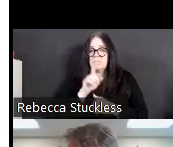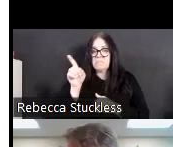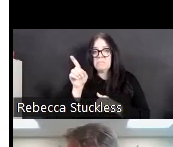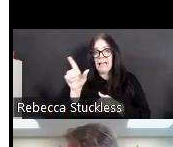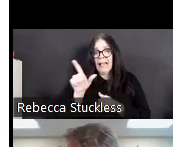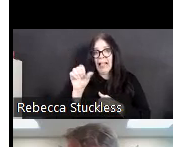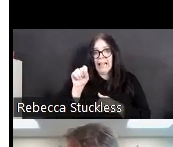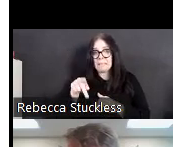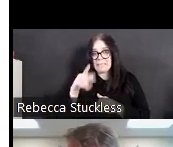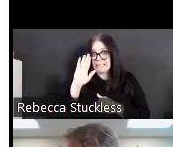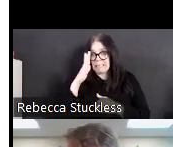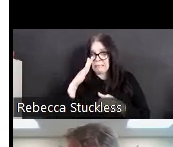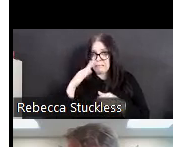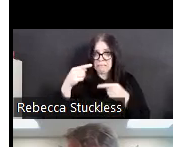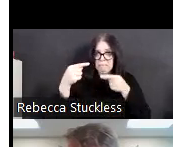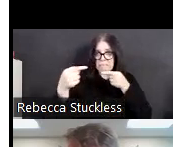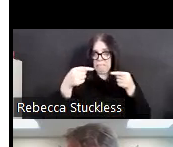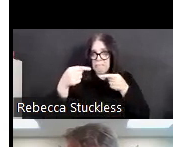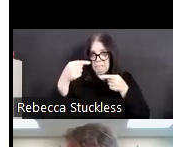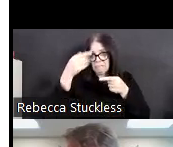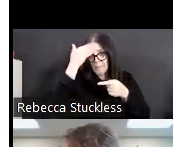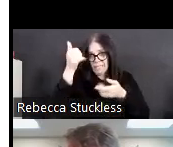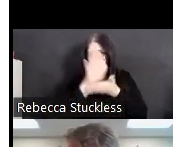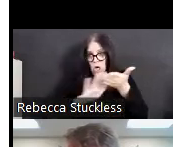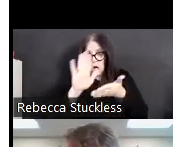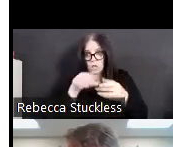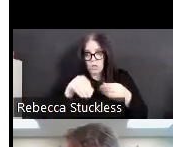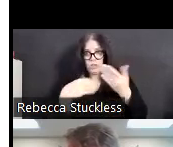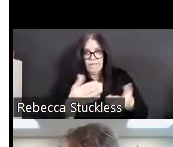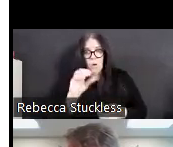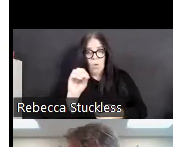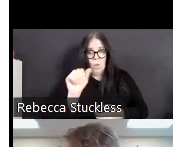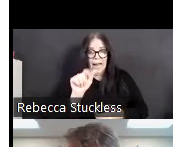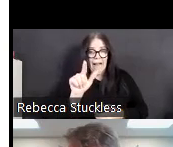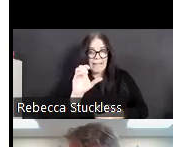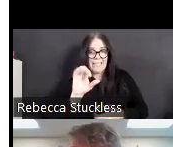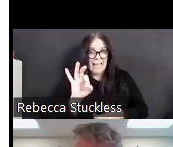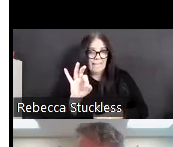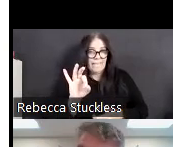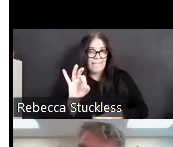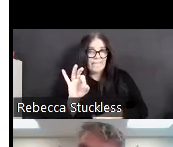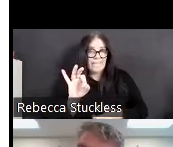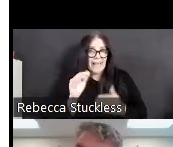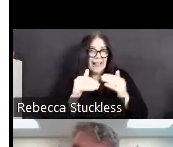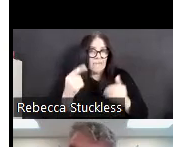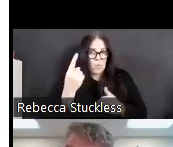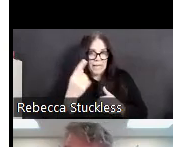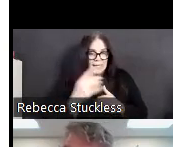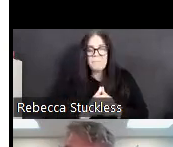LSP table because the college is delivering OALCF level 1 programming? Yeah, so